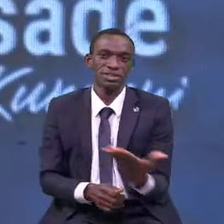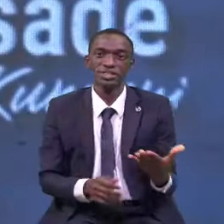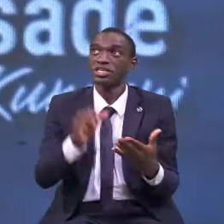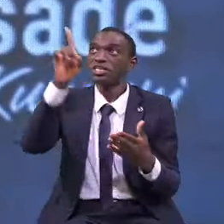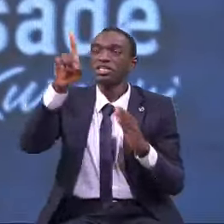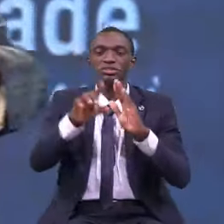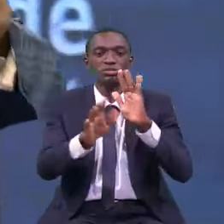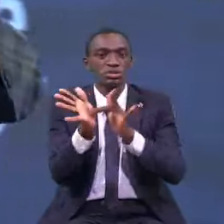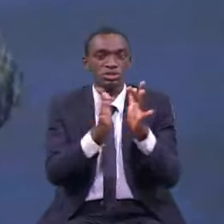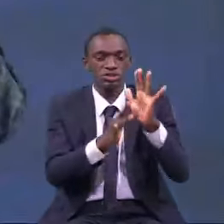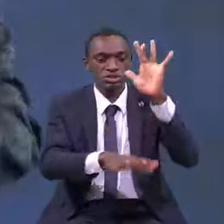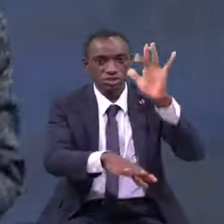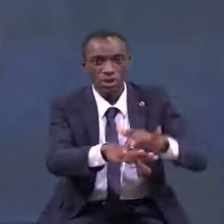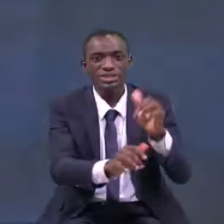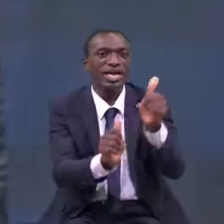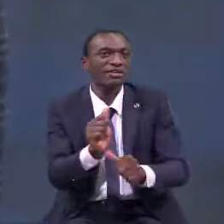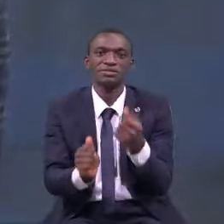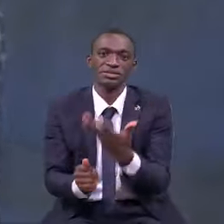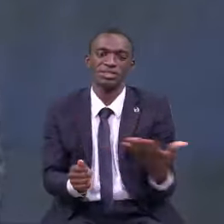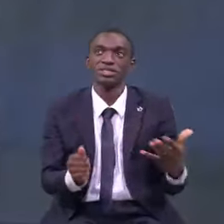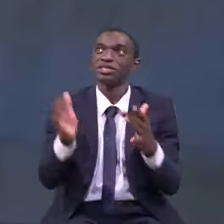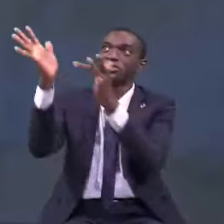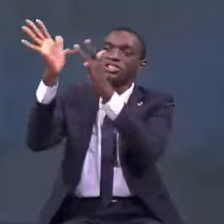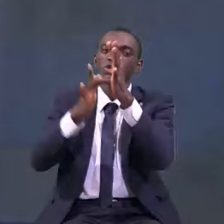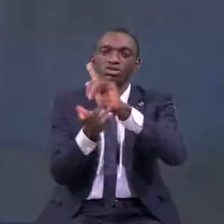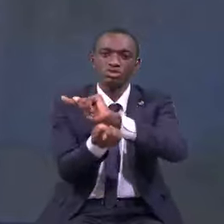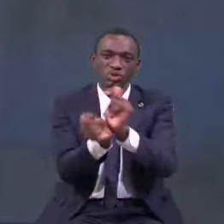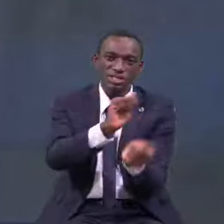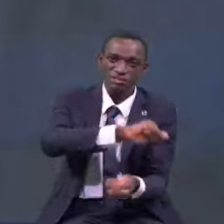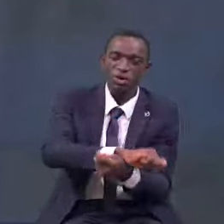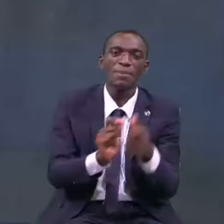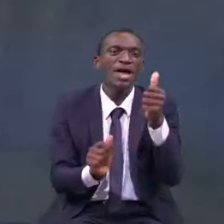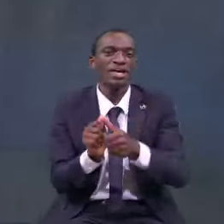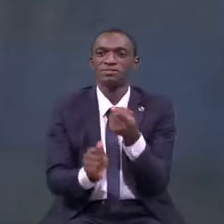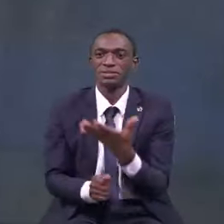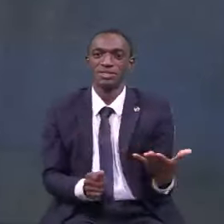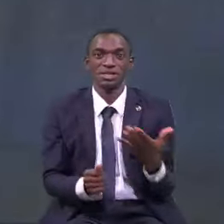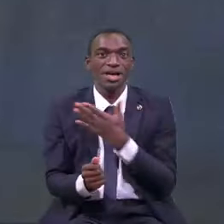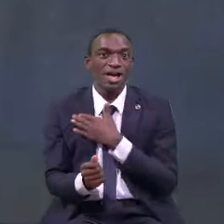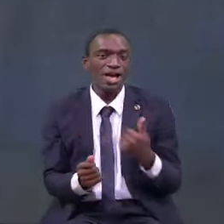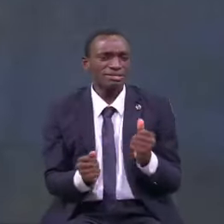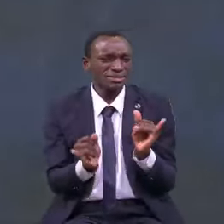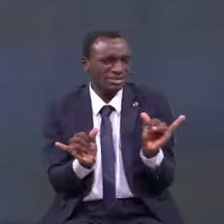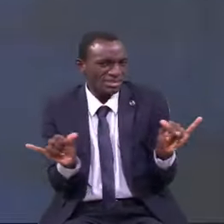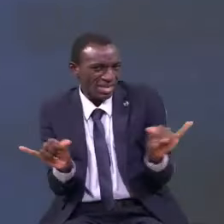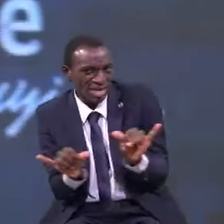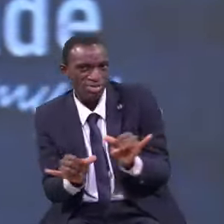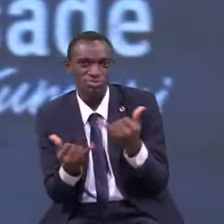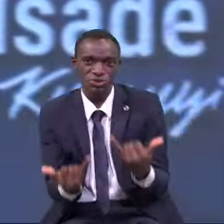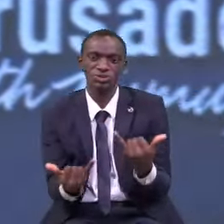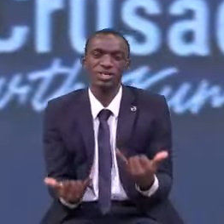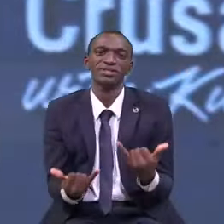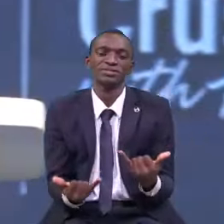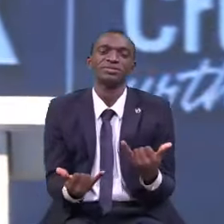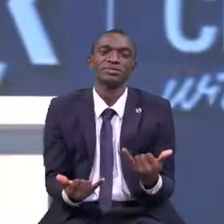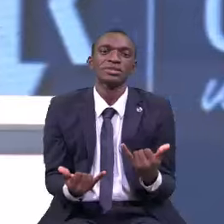everything. He transformed everything. And he's still the same today.